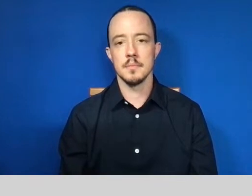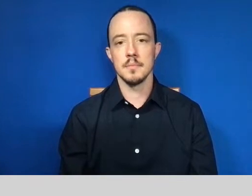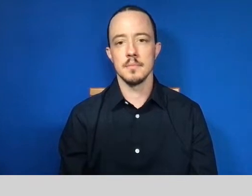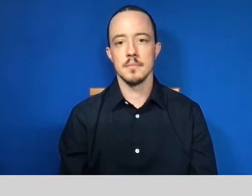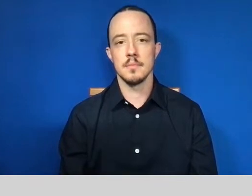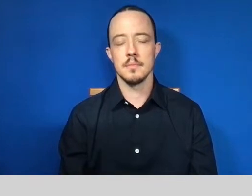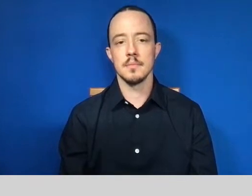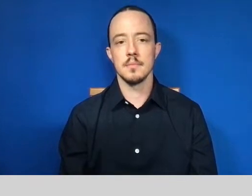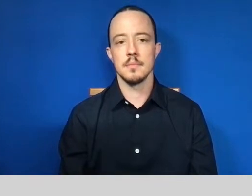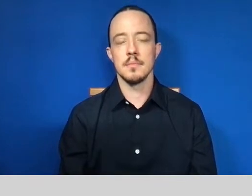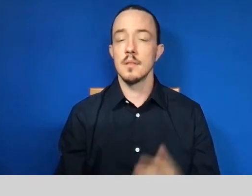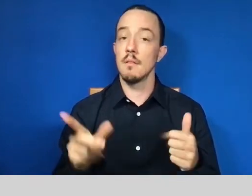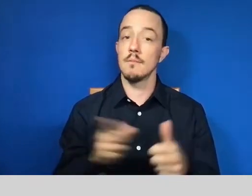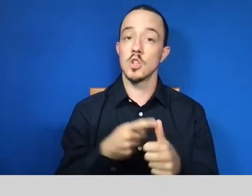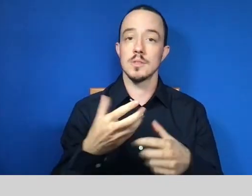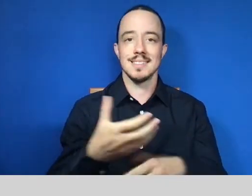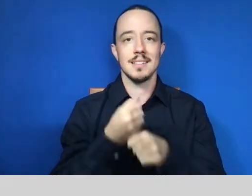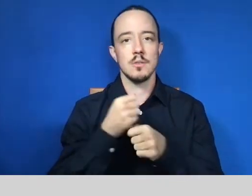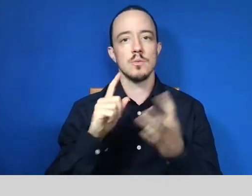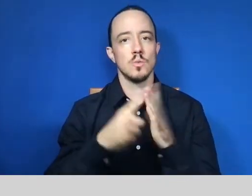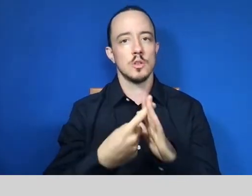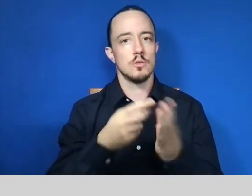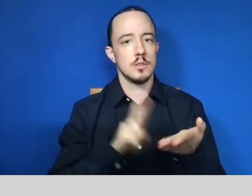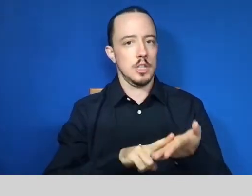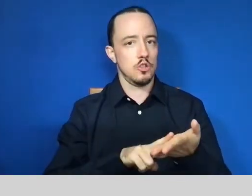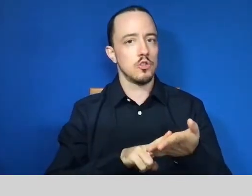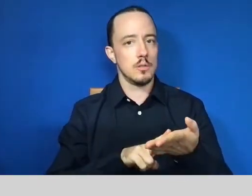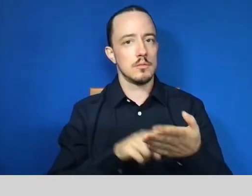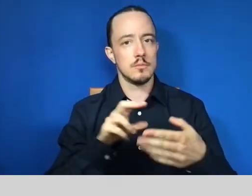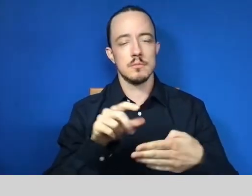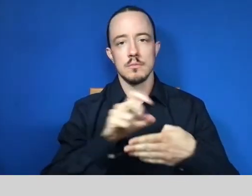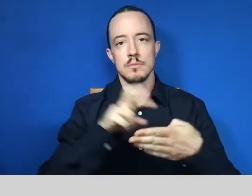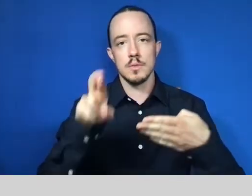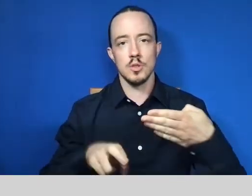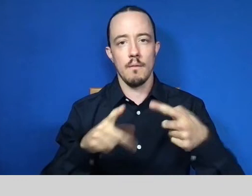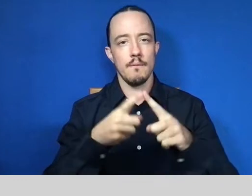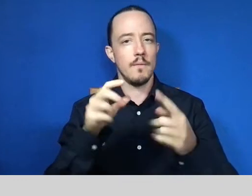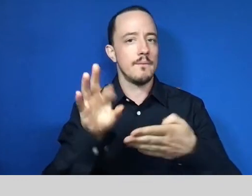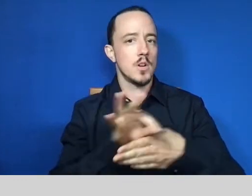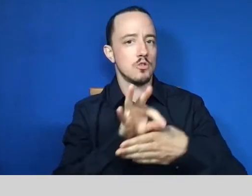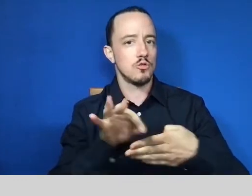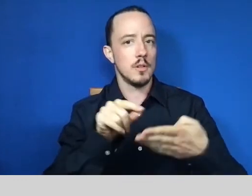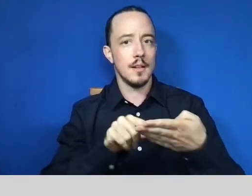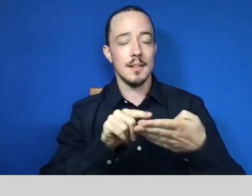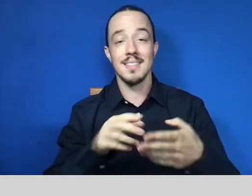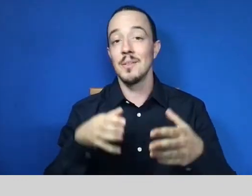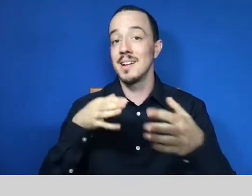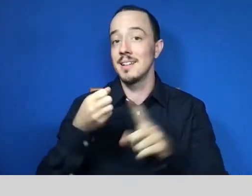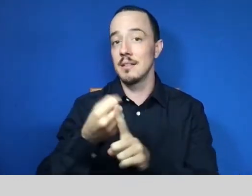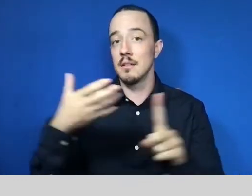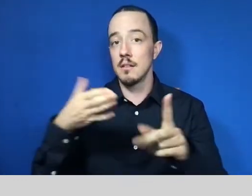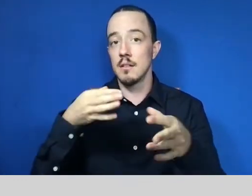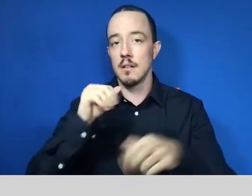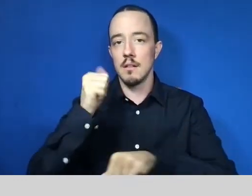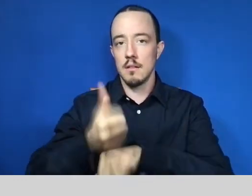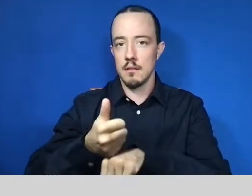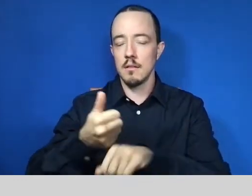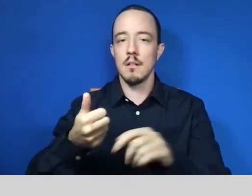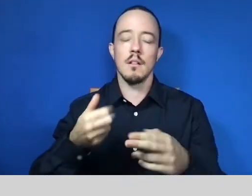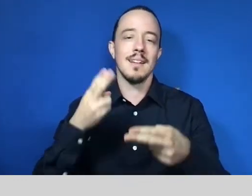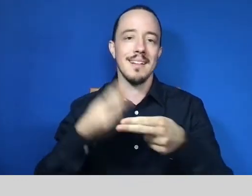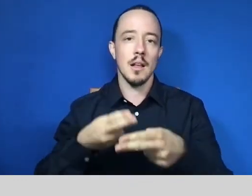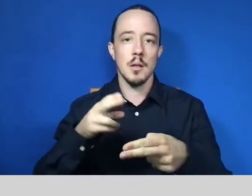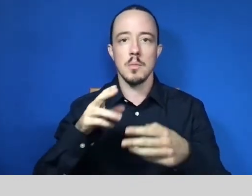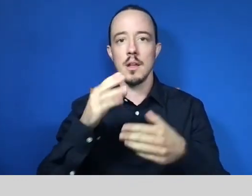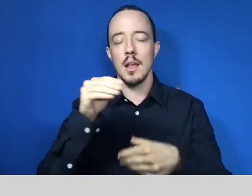First of all, we get the original signature of the function. Then we define a wrapper function, and the first thing that